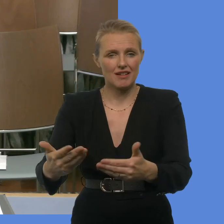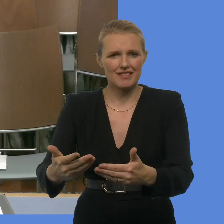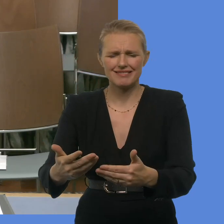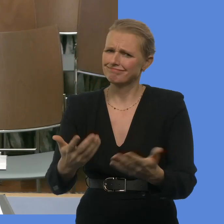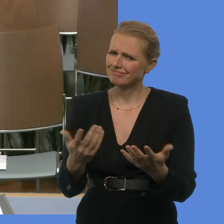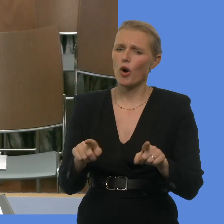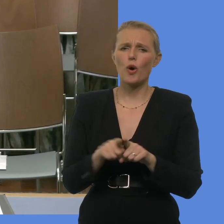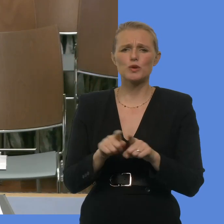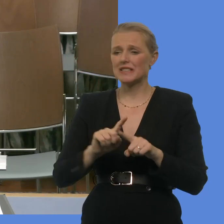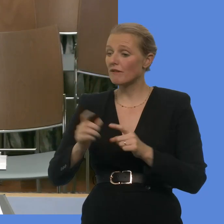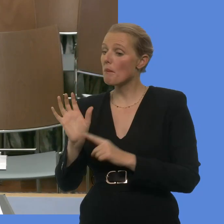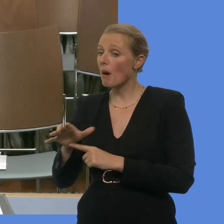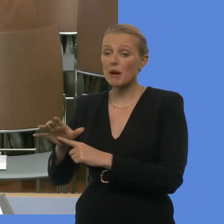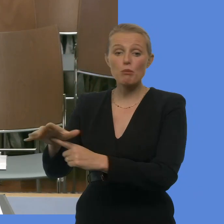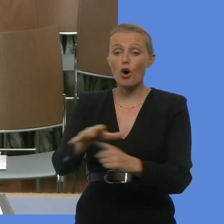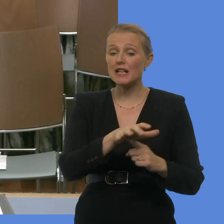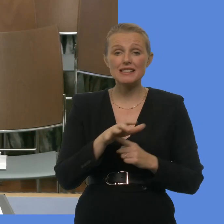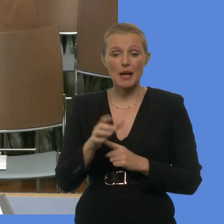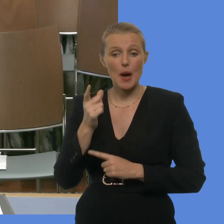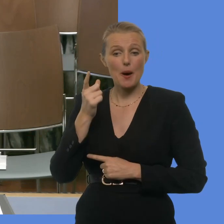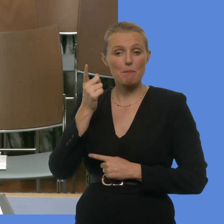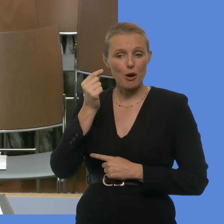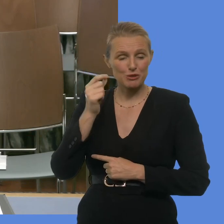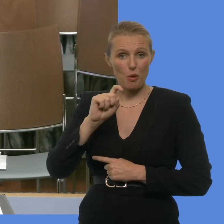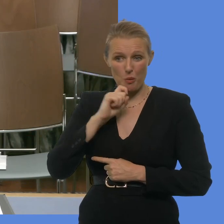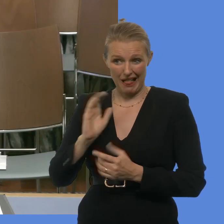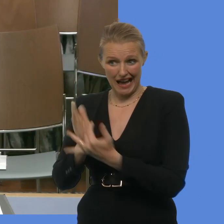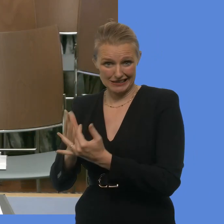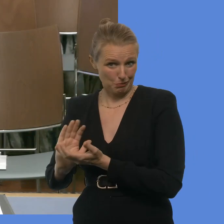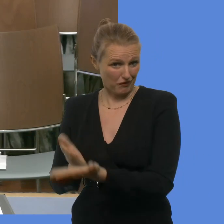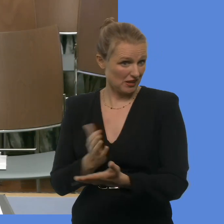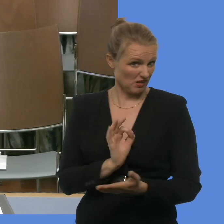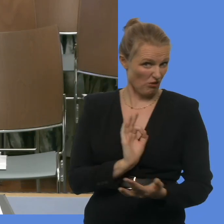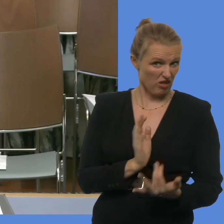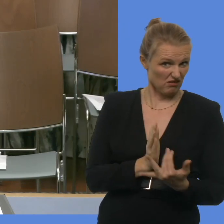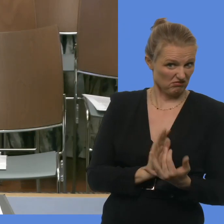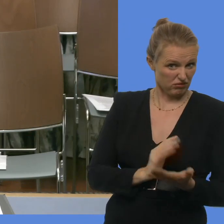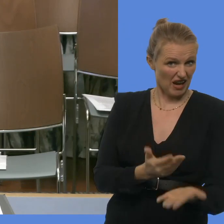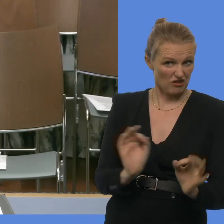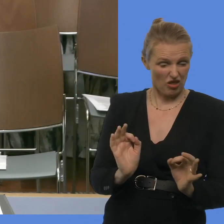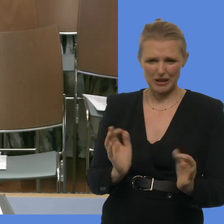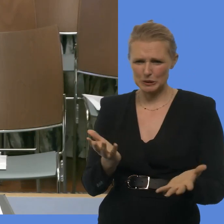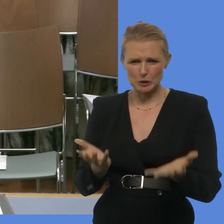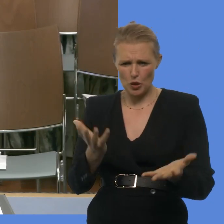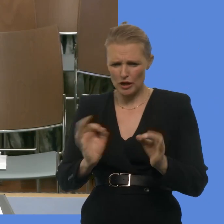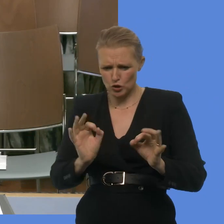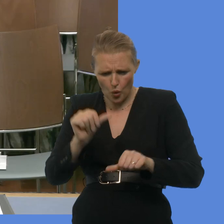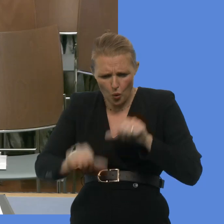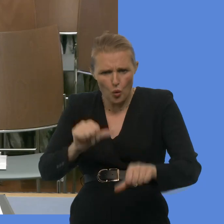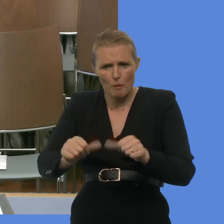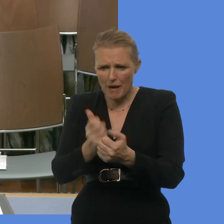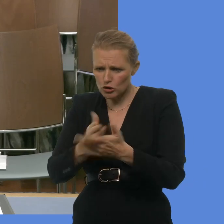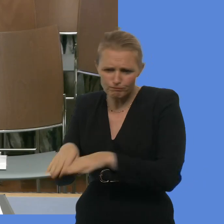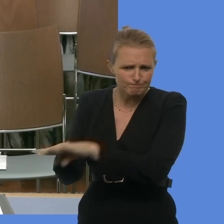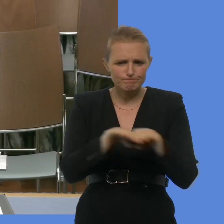across different public bodies, and the shortage of trained professionals may limit the bill's effectiveness in practice. So